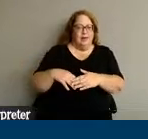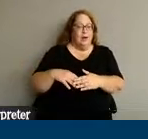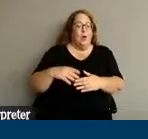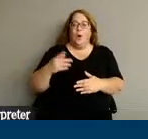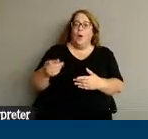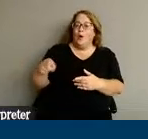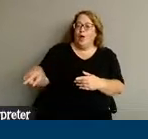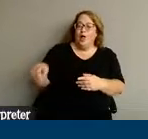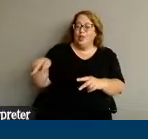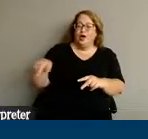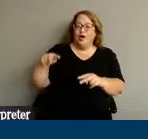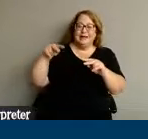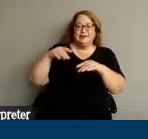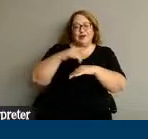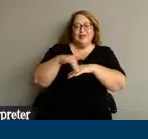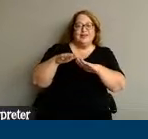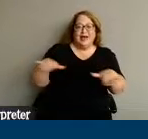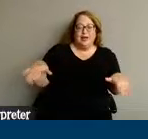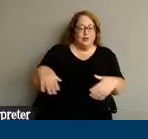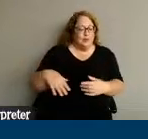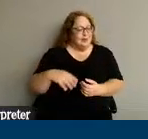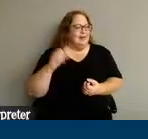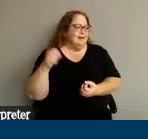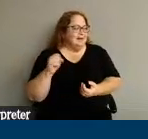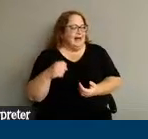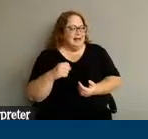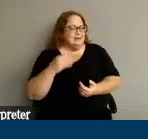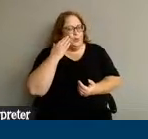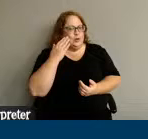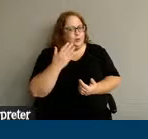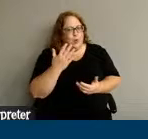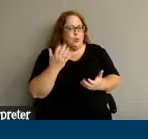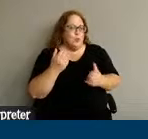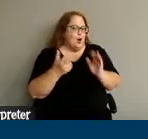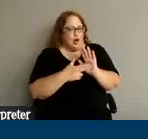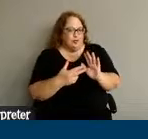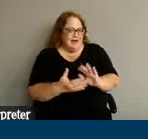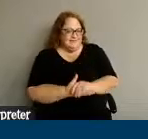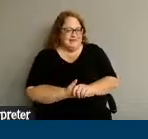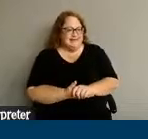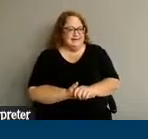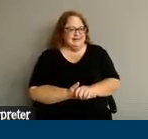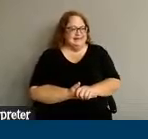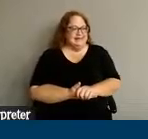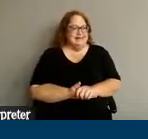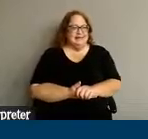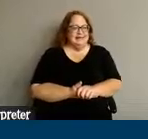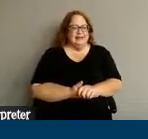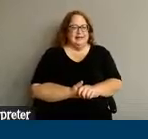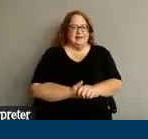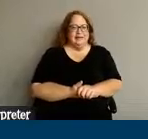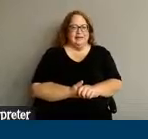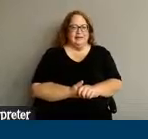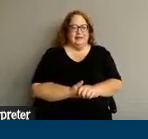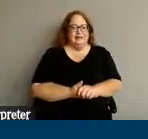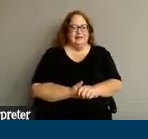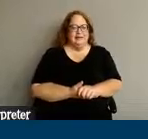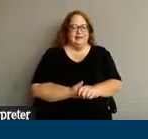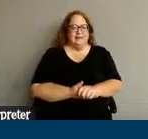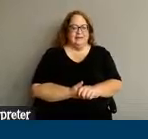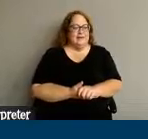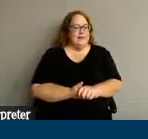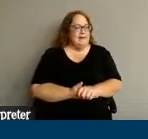everyone would be like, "Oh, look, it's the early childhood," and we were like, "Yeah, oh, we know, you want our autograph." Do we start with the text? No, we do not right